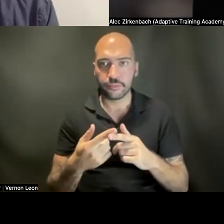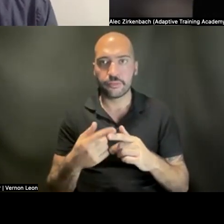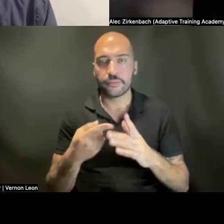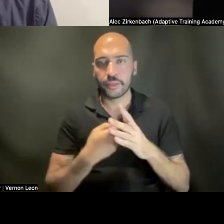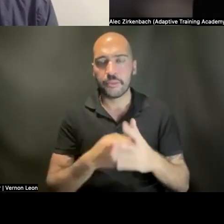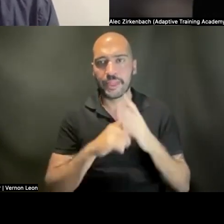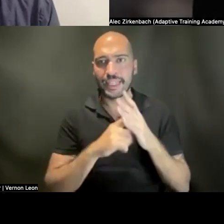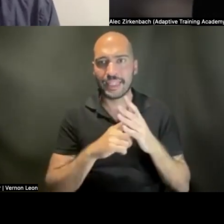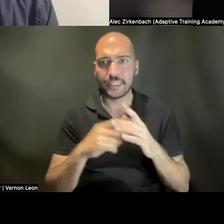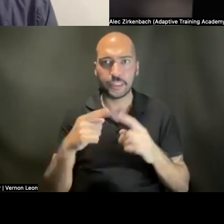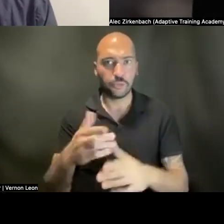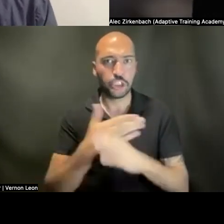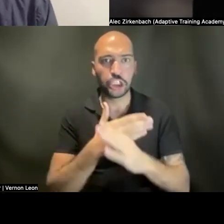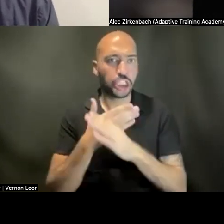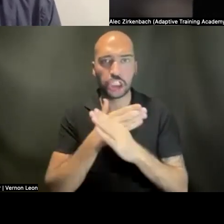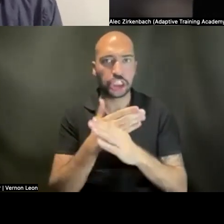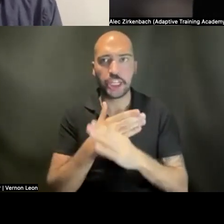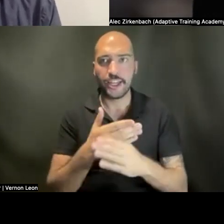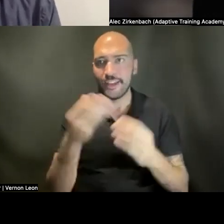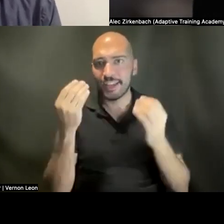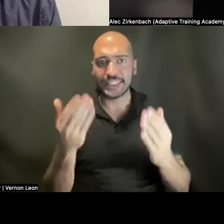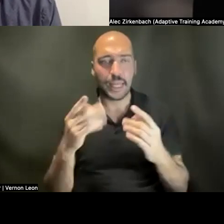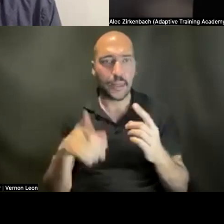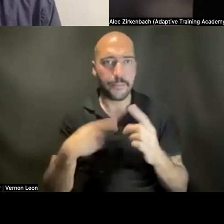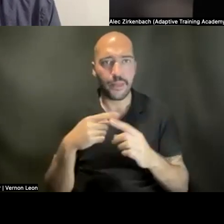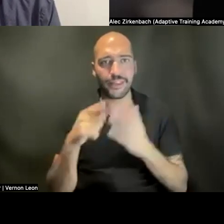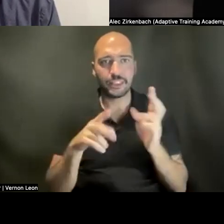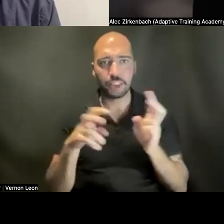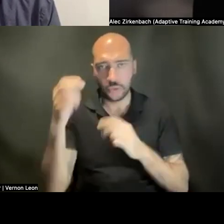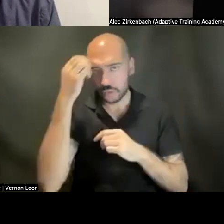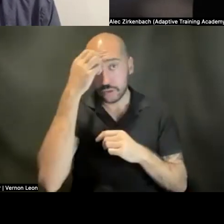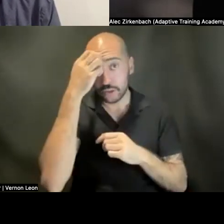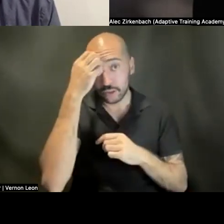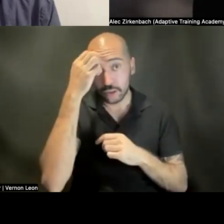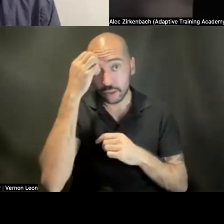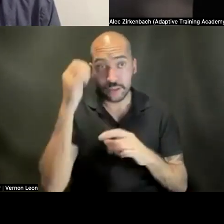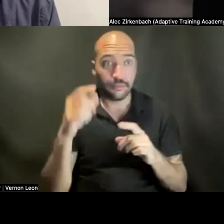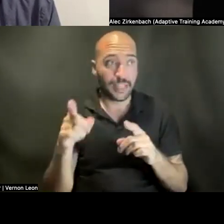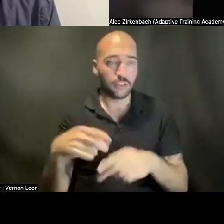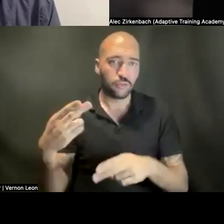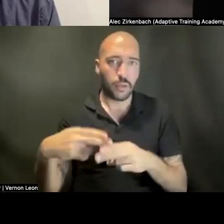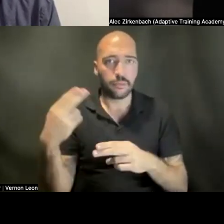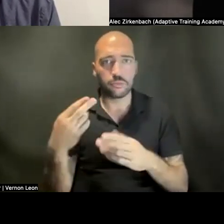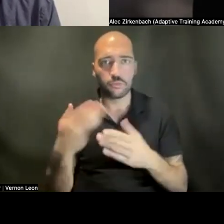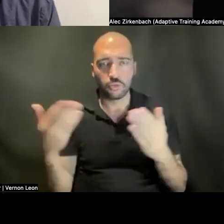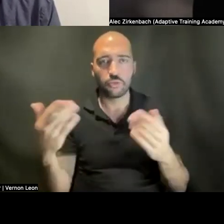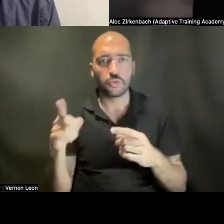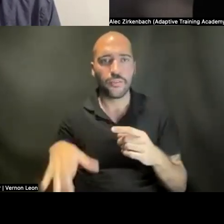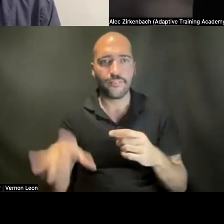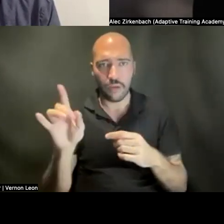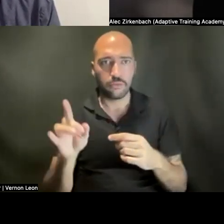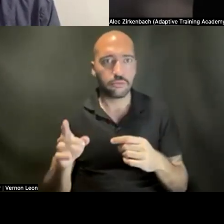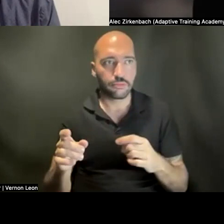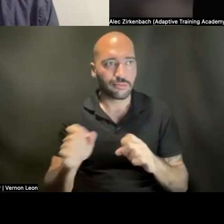begin to share content about these issues as reputable sources that you have found are putting